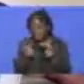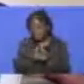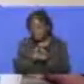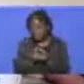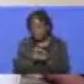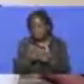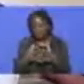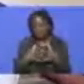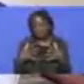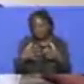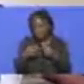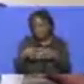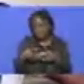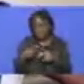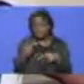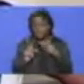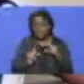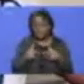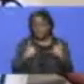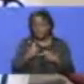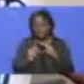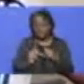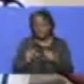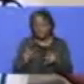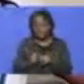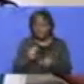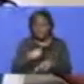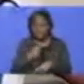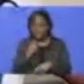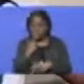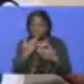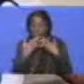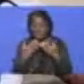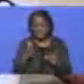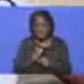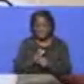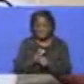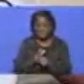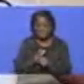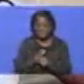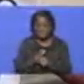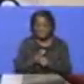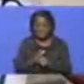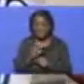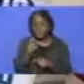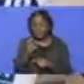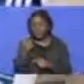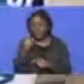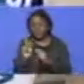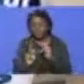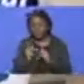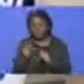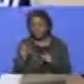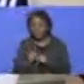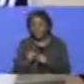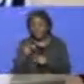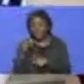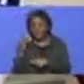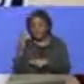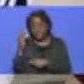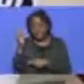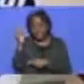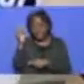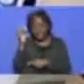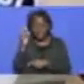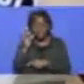people like Minister Obi Wilchcombe that made it a purpose to be sure that we were ready and